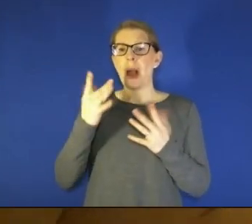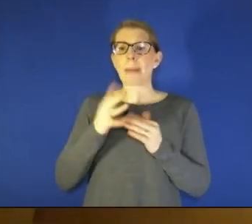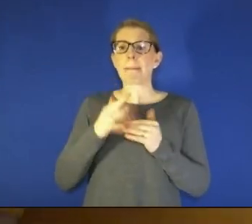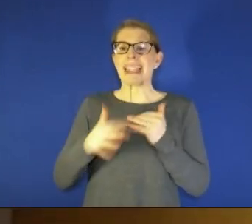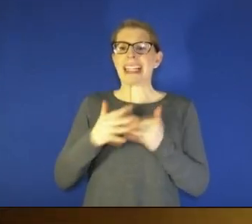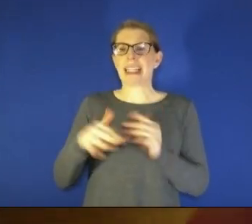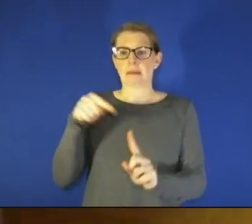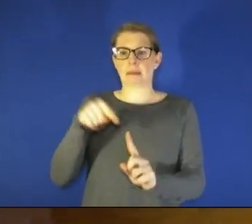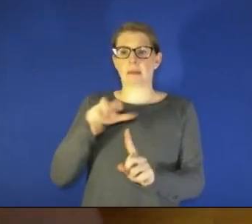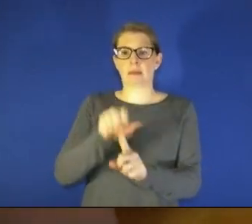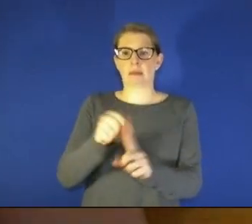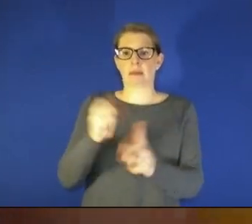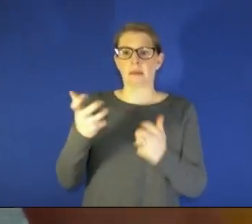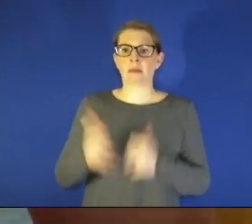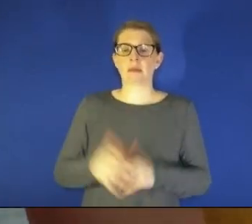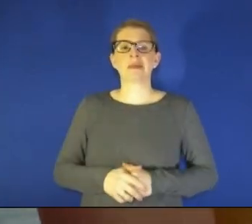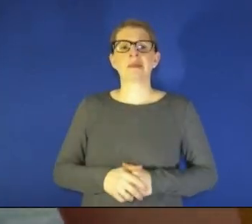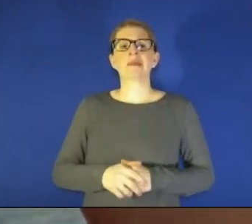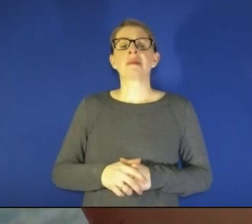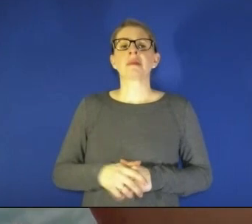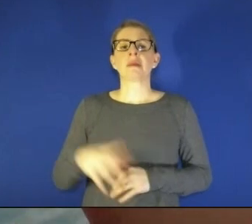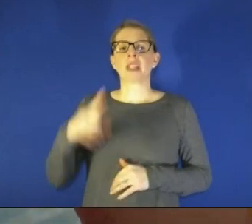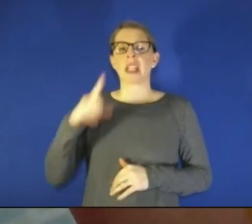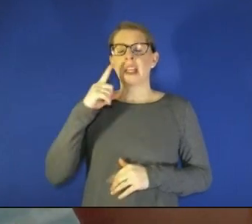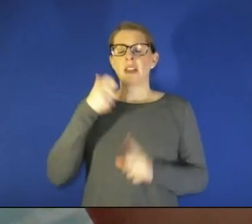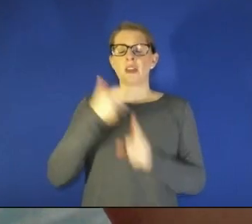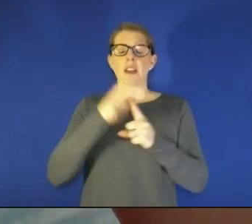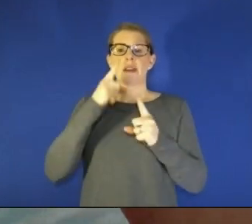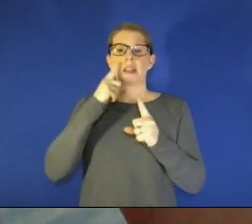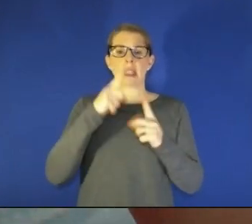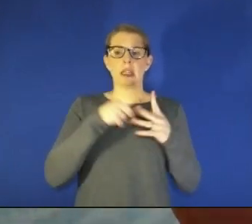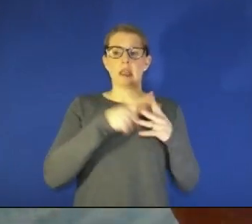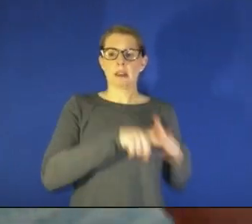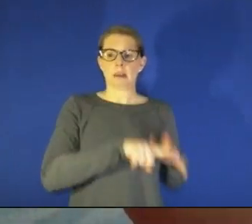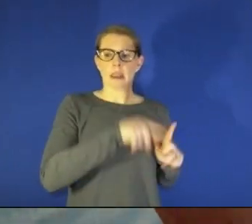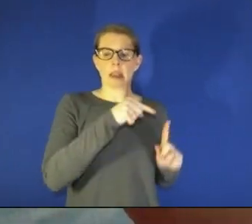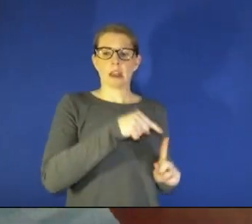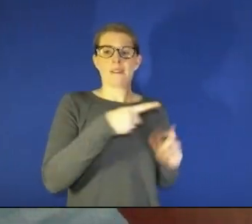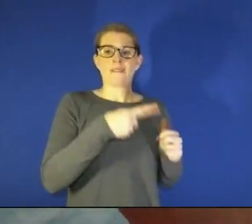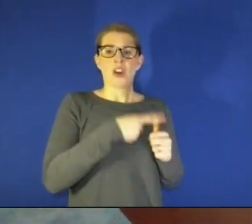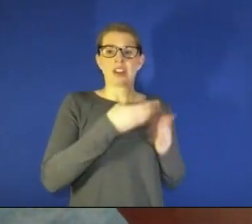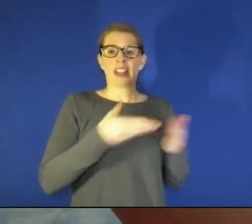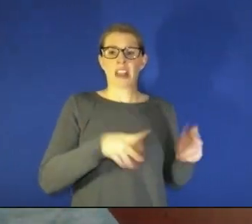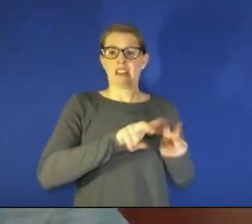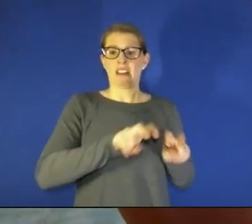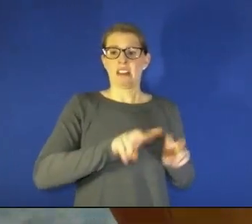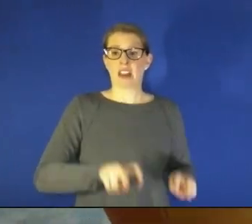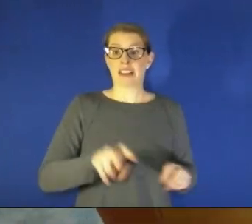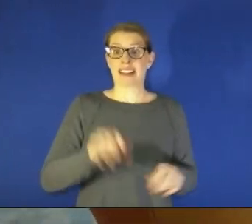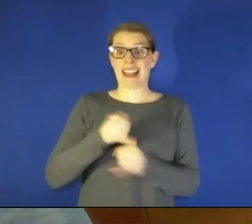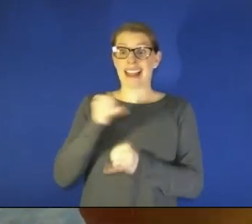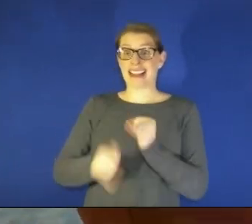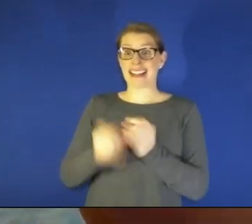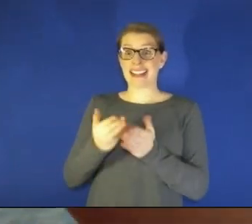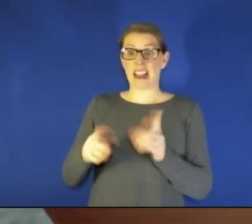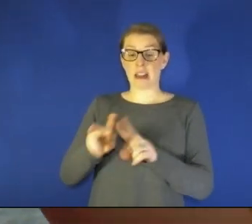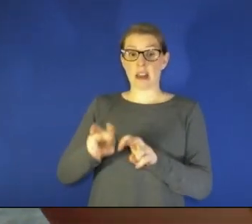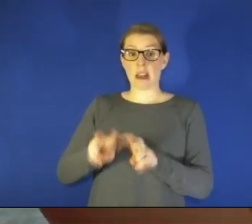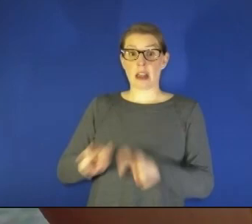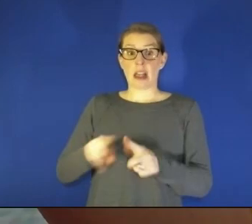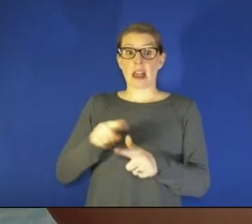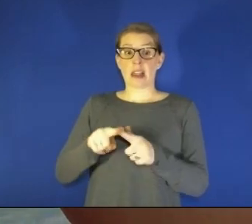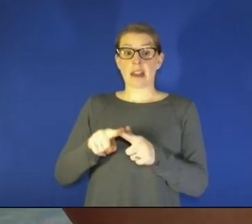thinking when you started at the beginning, that's the first thing you look at, but that's the last thing you look at Exactly. when the cameras come on the way